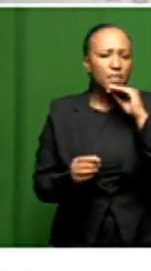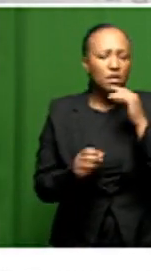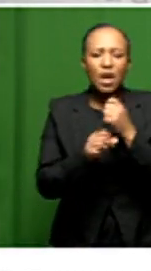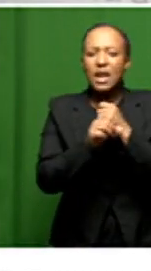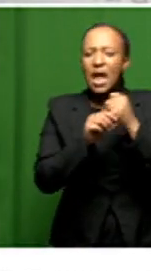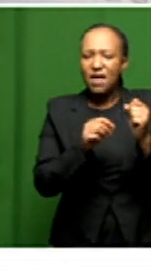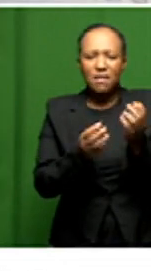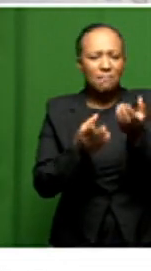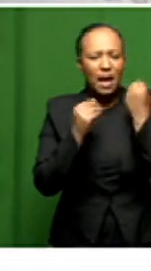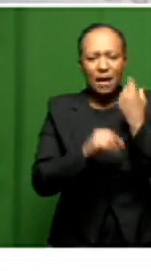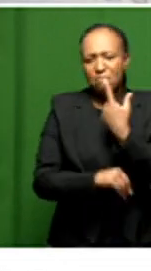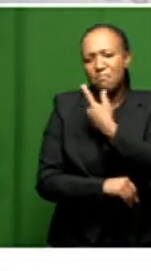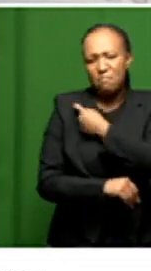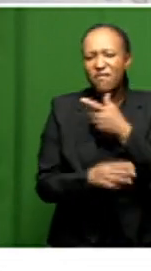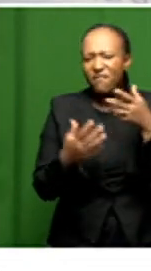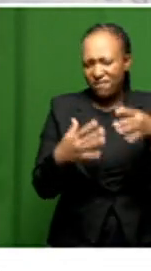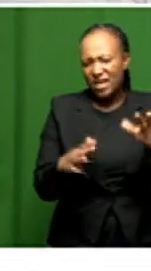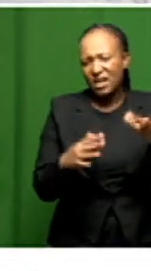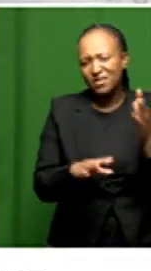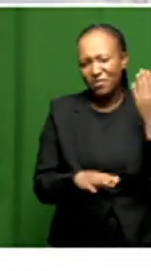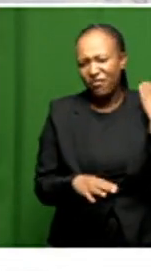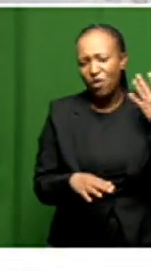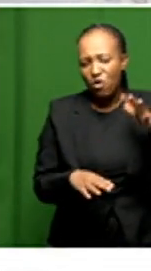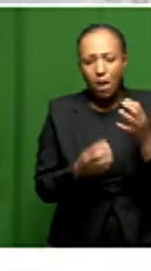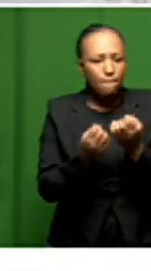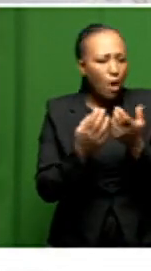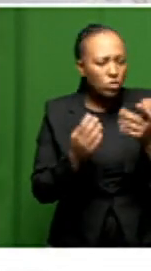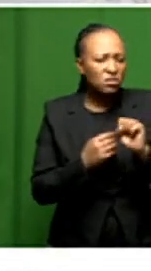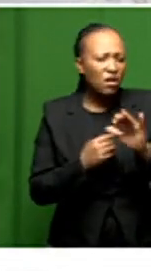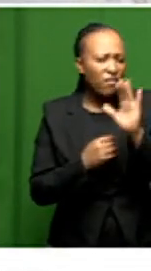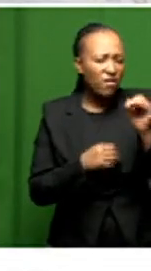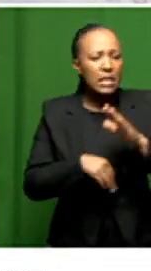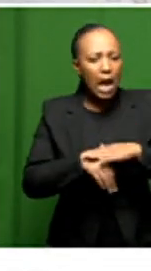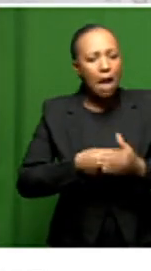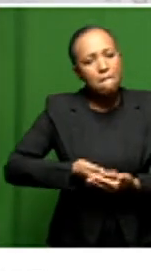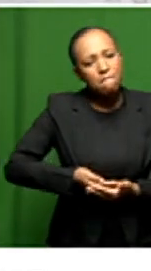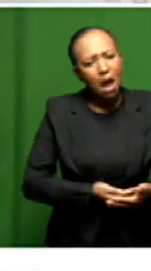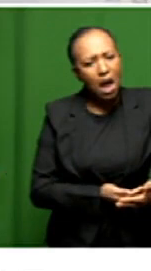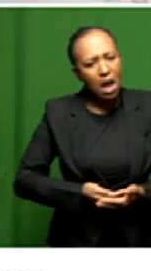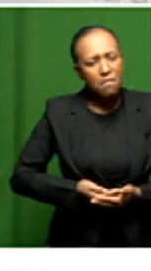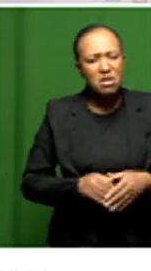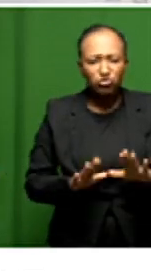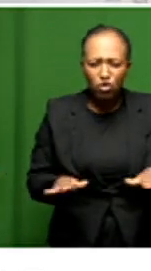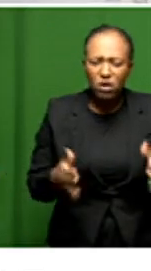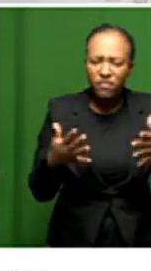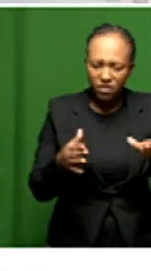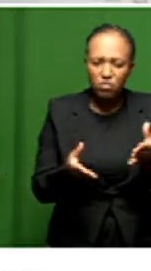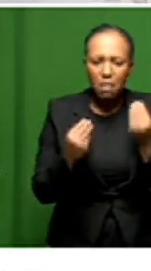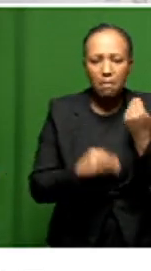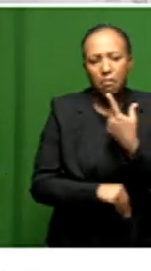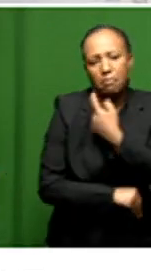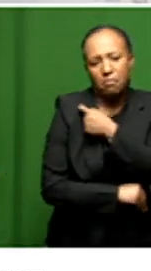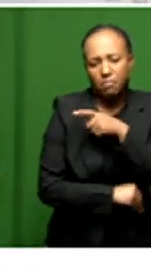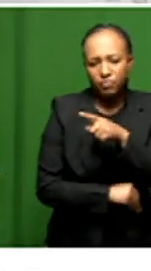been vaccinated before. Almost all South Africans have already received vaccines as children. So it's about helping people realize that